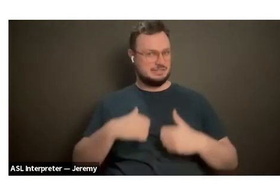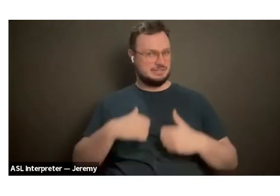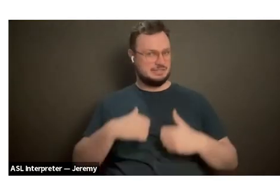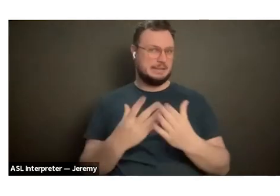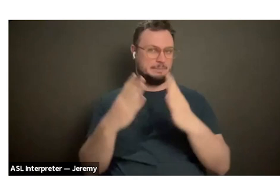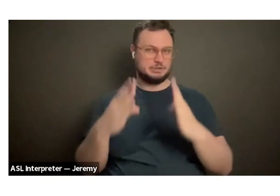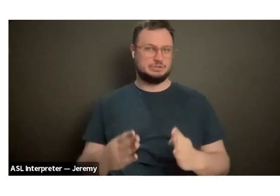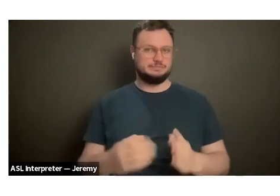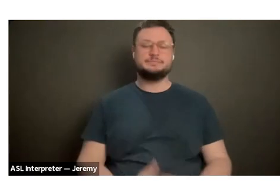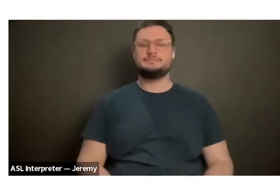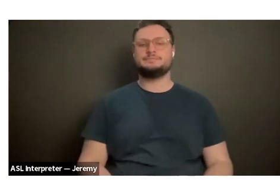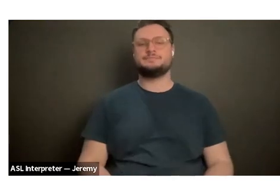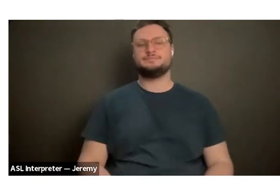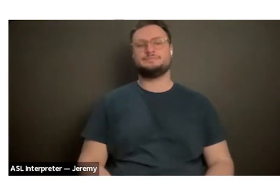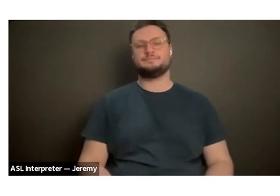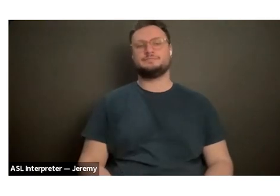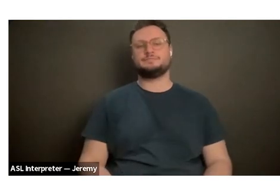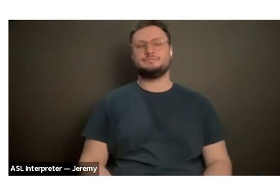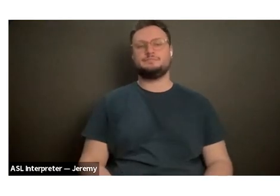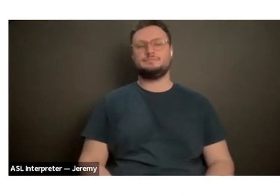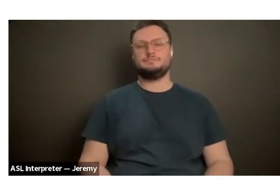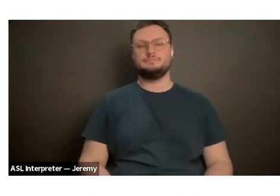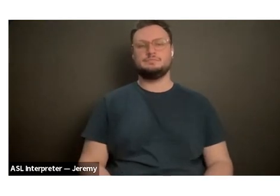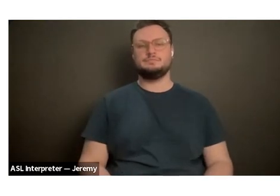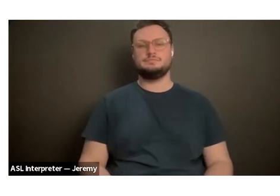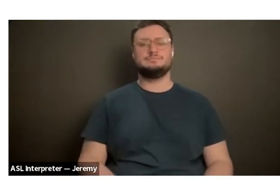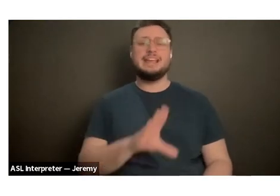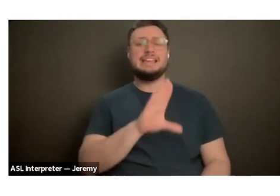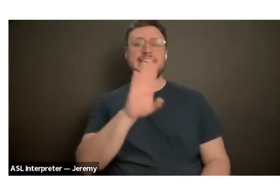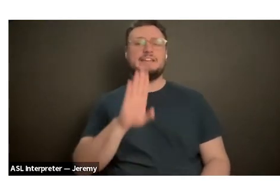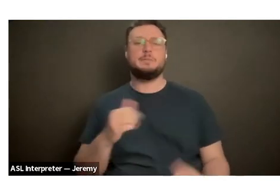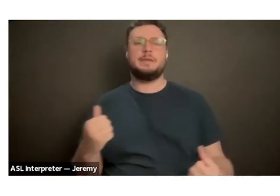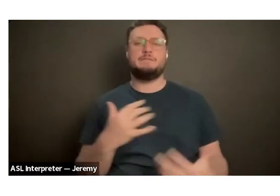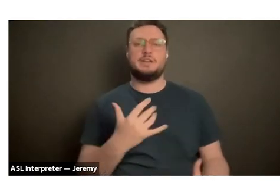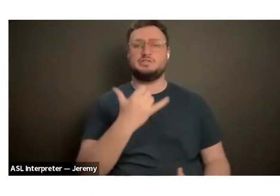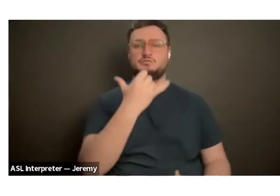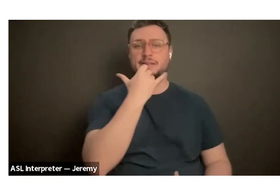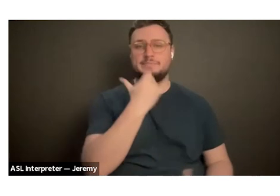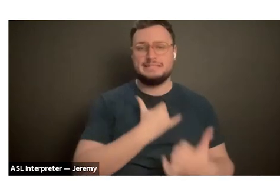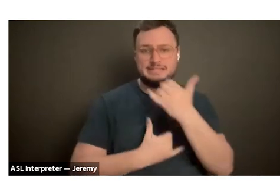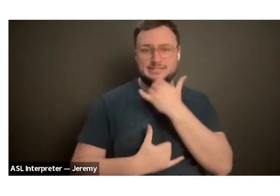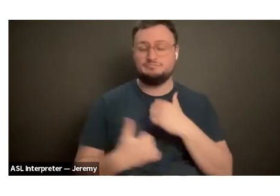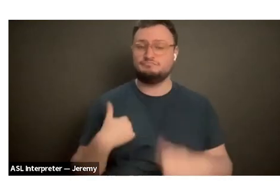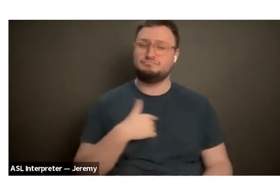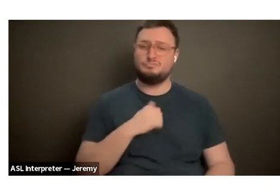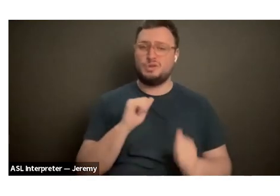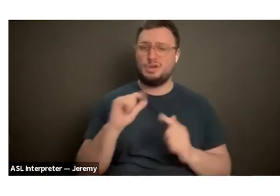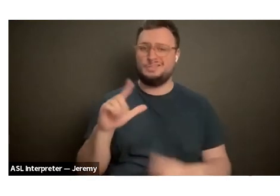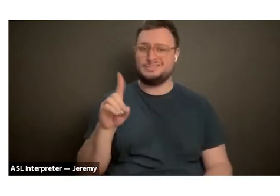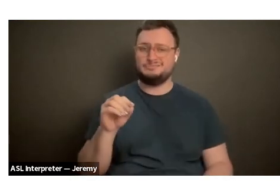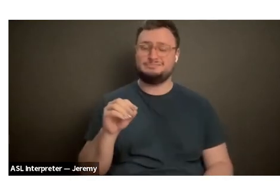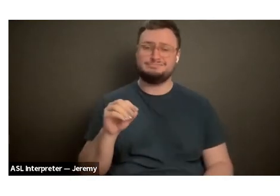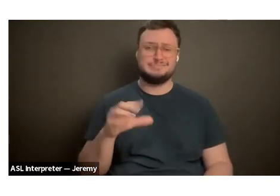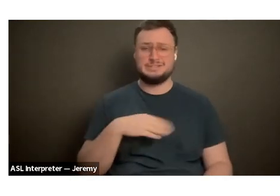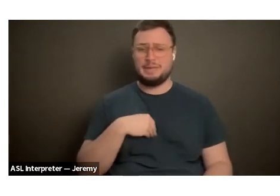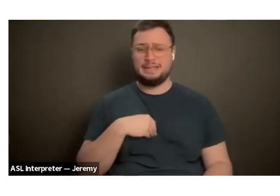be respectful, be engaging, and don't be afraid to make mistakes. And we all make mistakes. It's okay. It's okay.